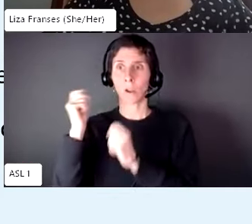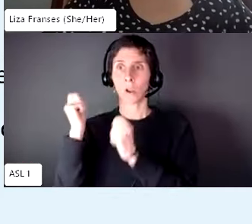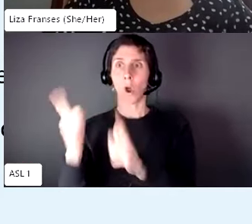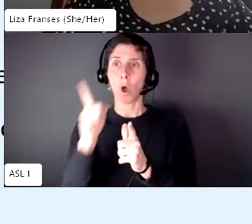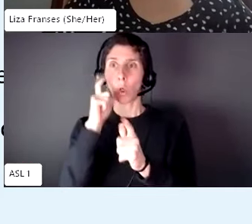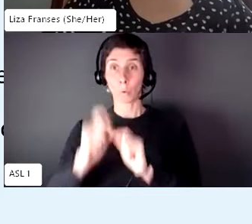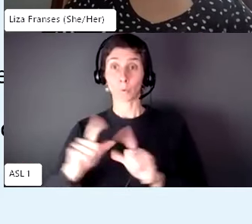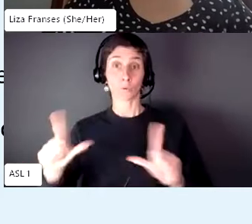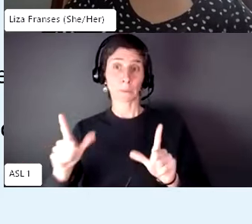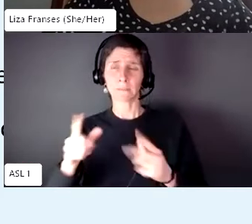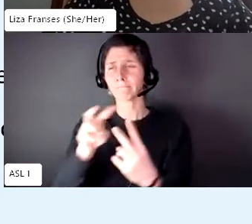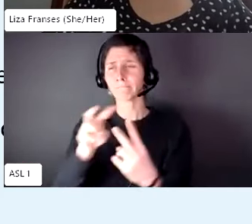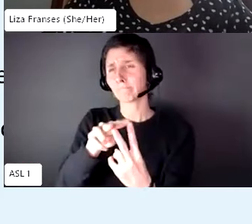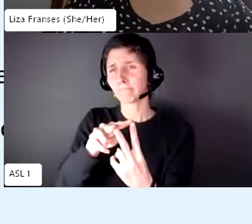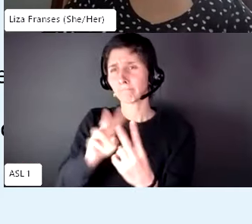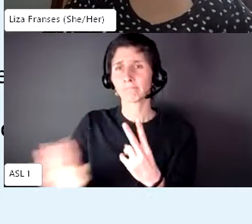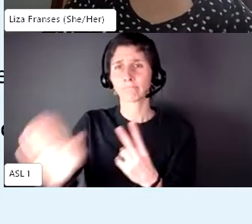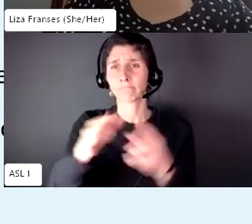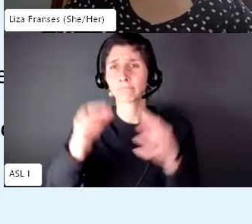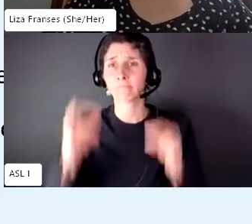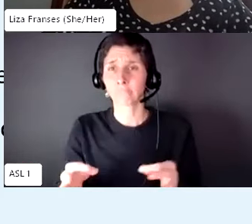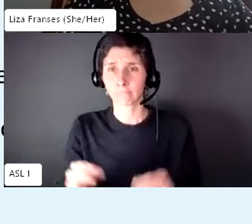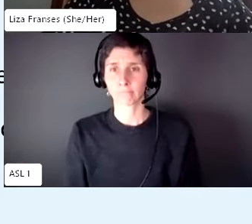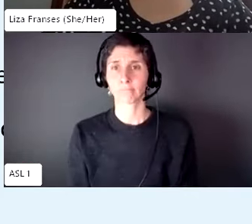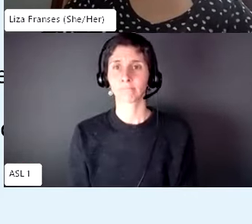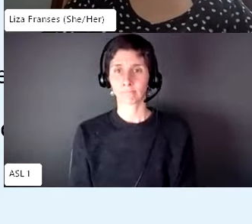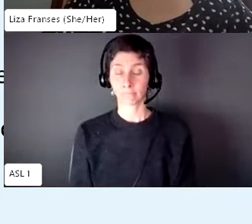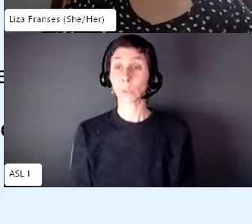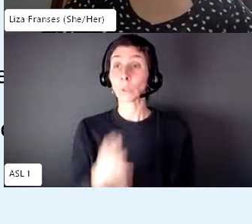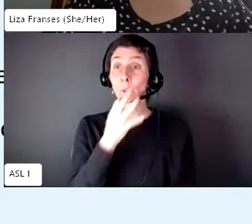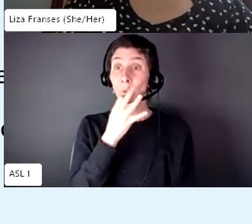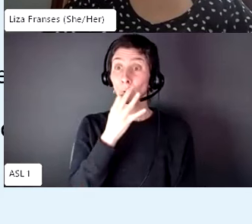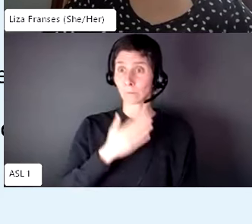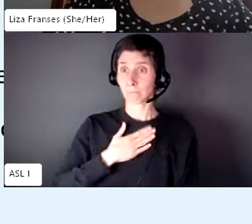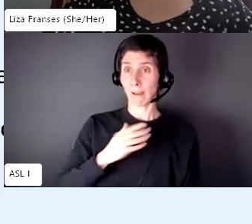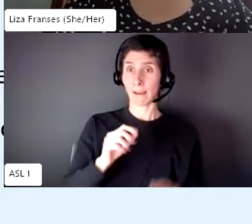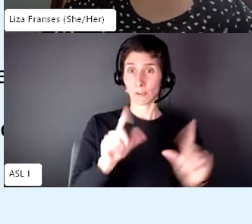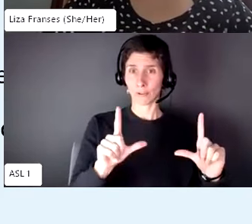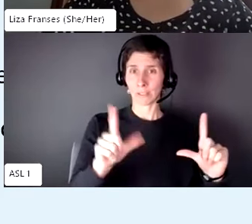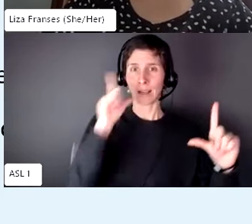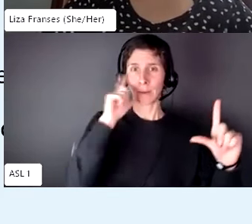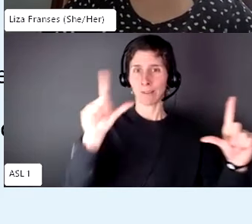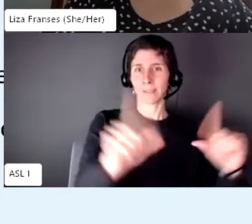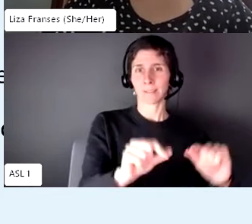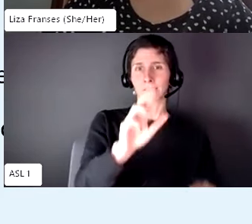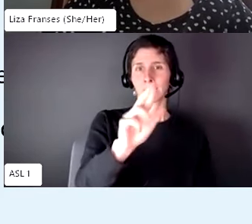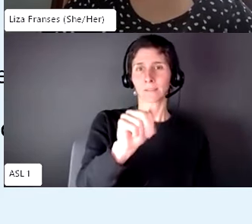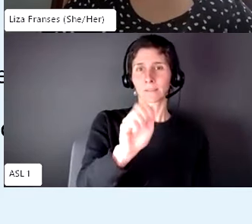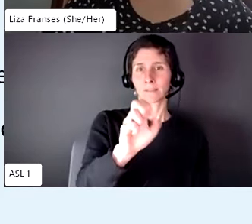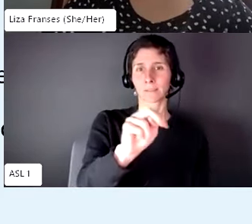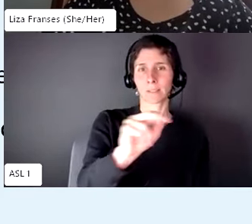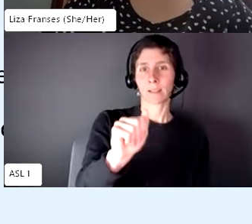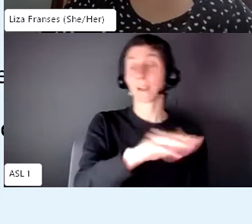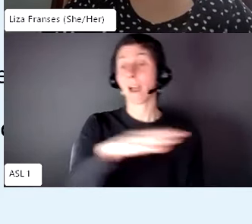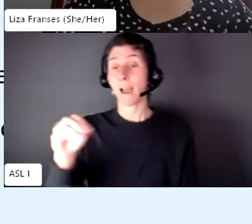screen. It will be a little bit less than speakers. I will go off screen, as well as my colleague Lisa, after we begin the presentation, so you will